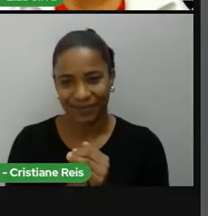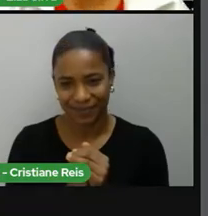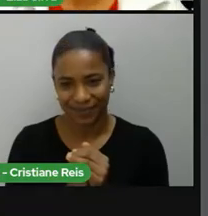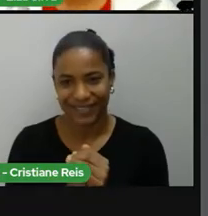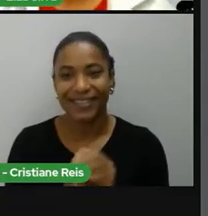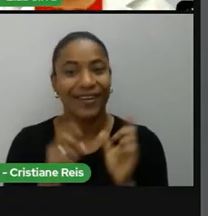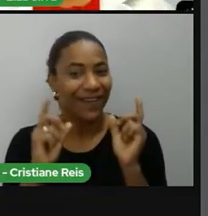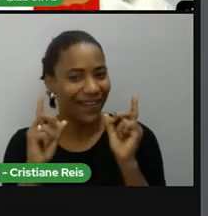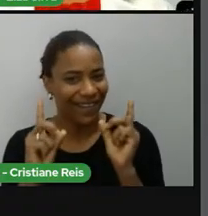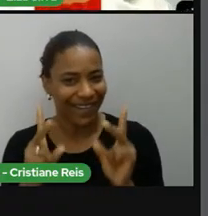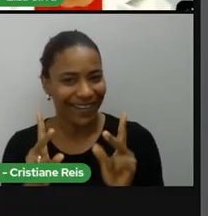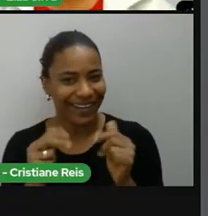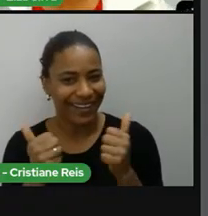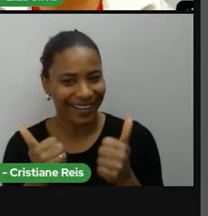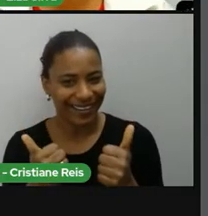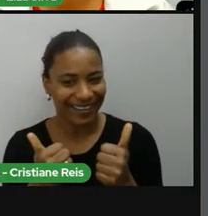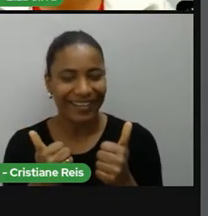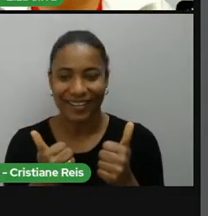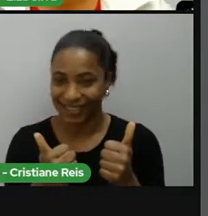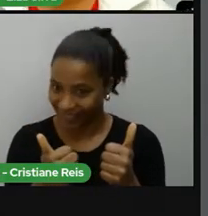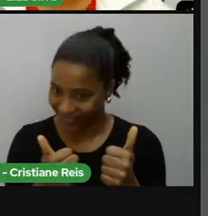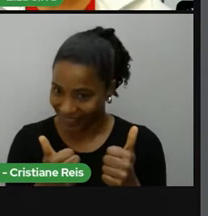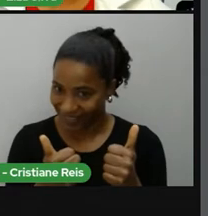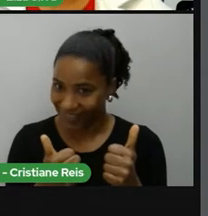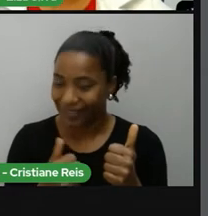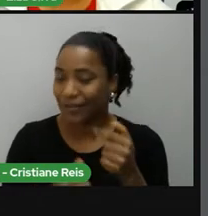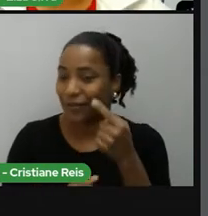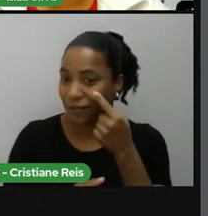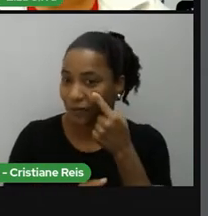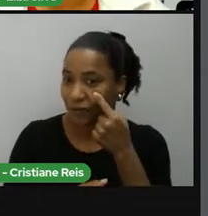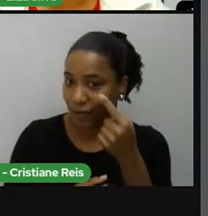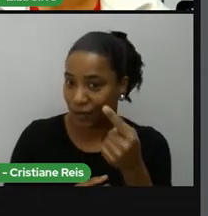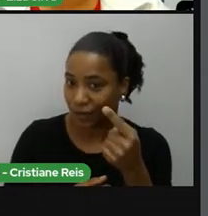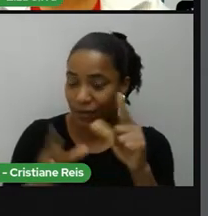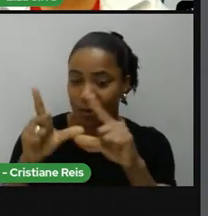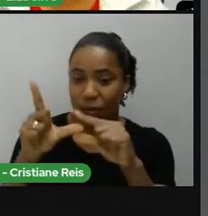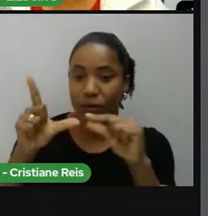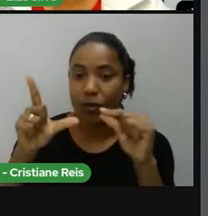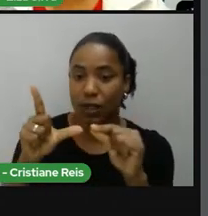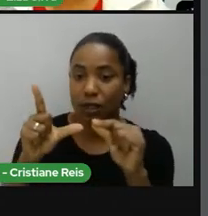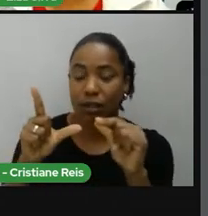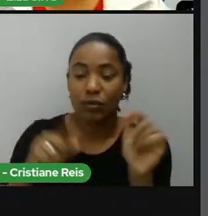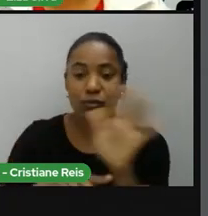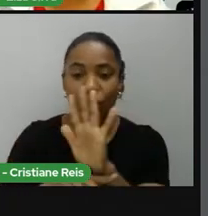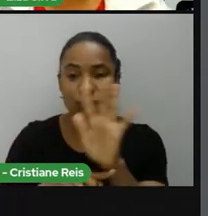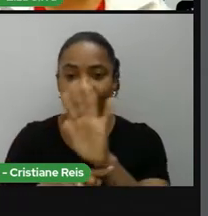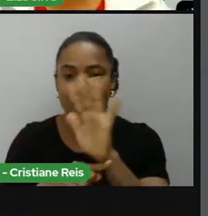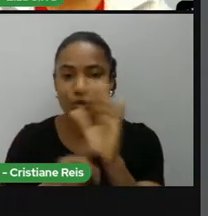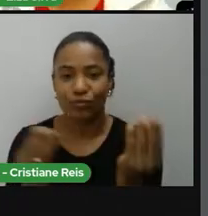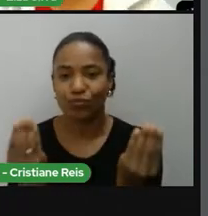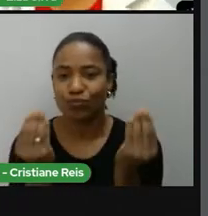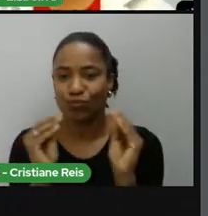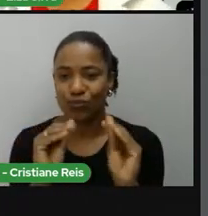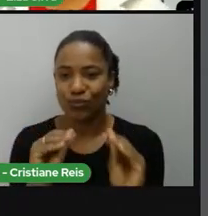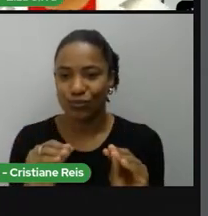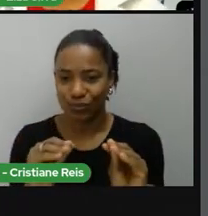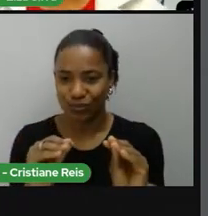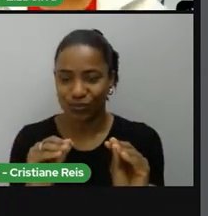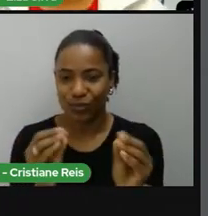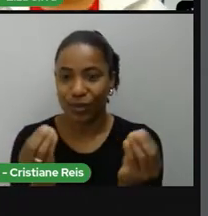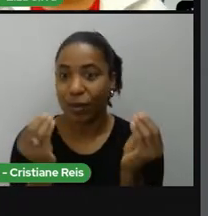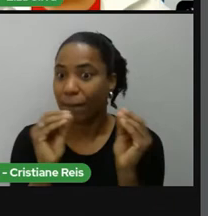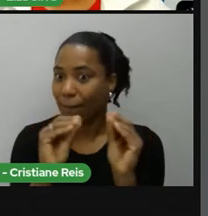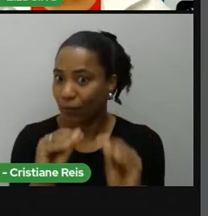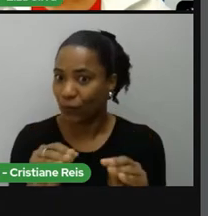Ok, students. O link deste vídeo está disponível abaixo no campo descrição